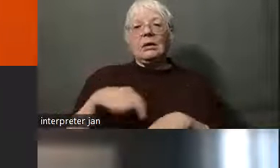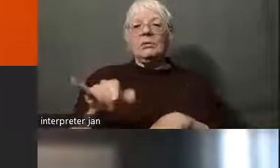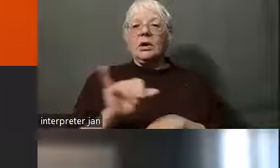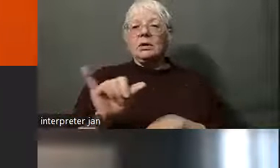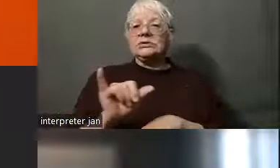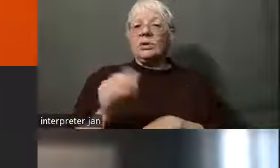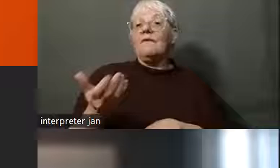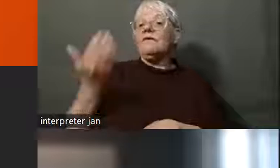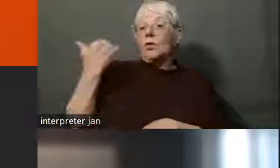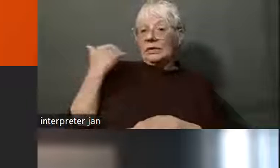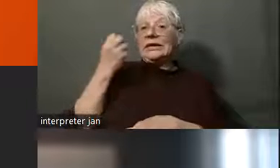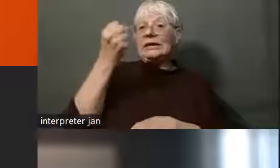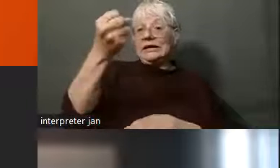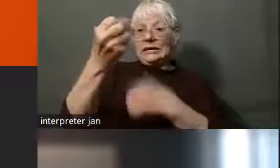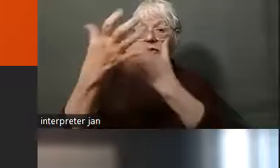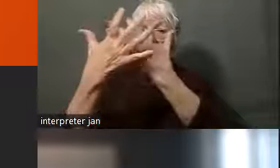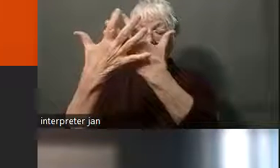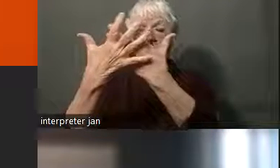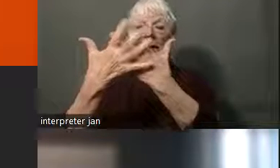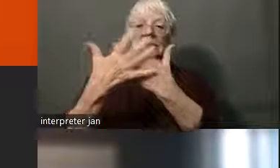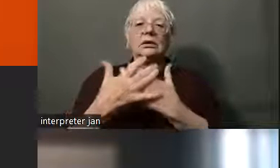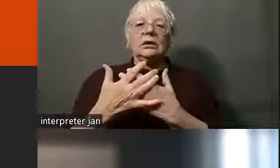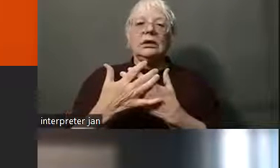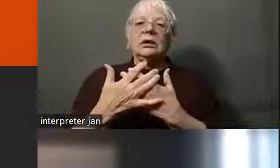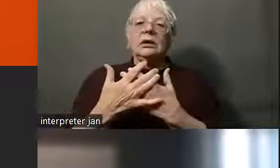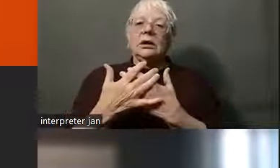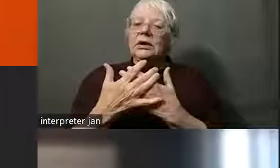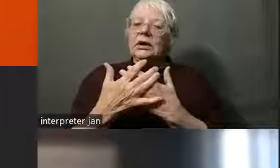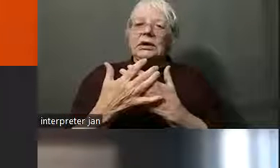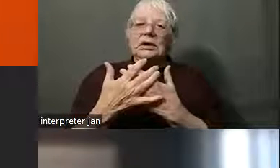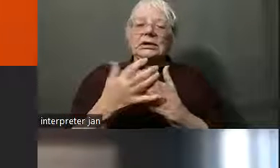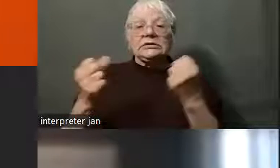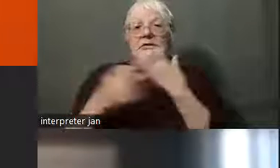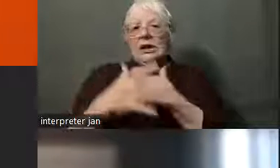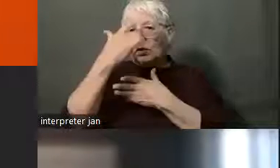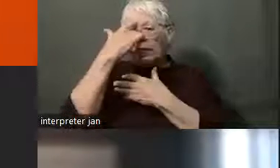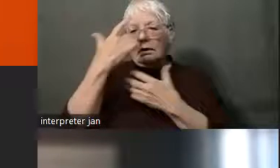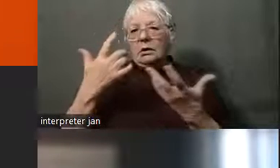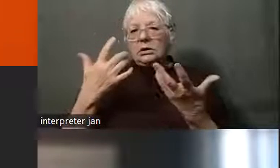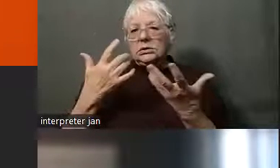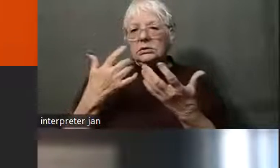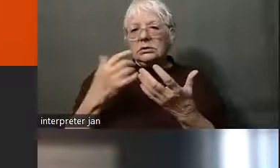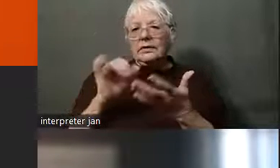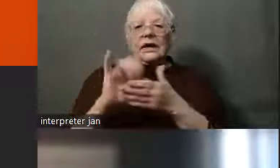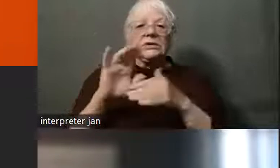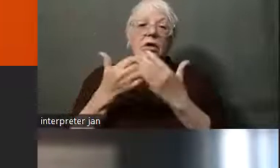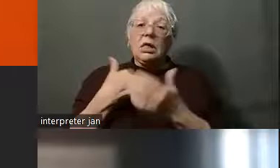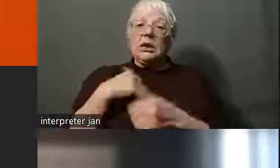incarcerated, and there's a lot of trauma with that. It's a scary thought. That's all I need to say.